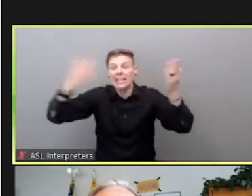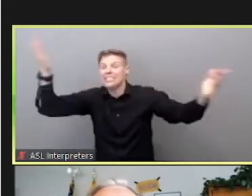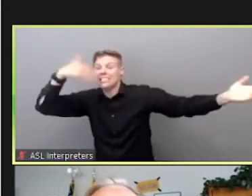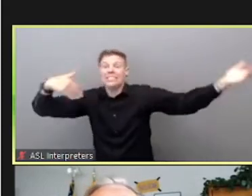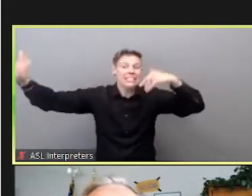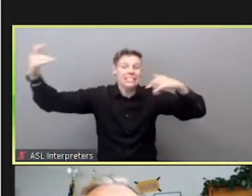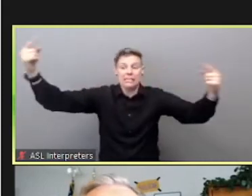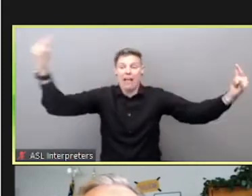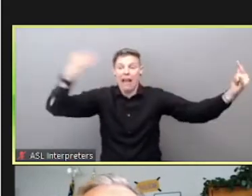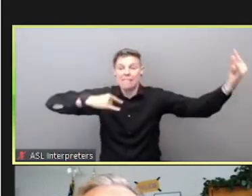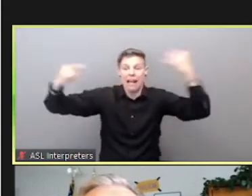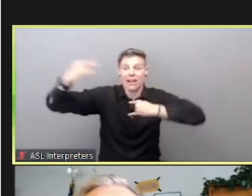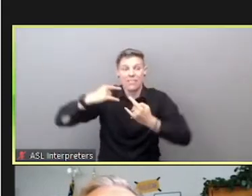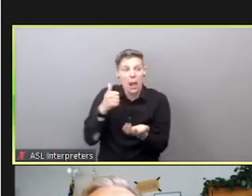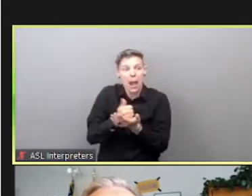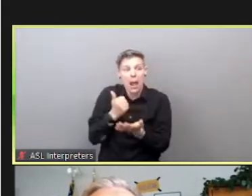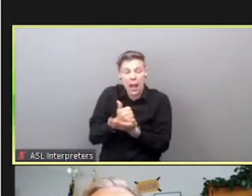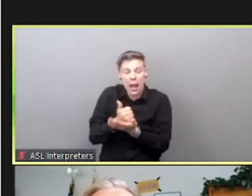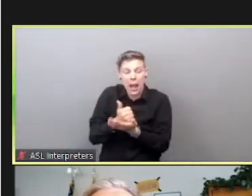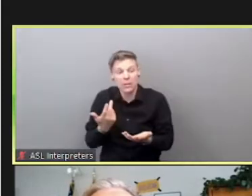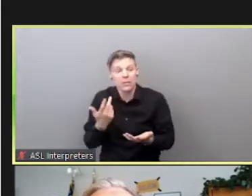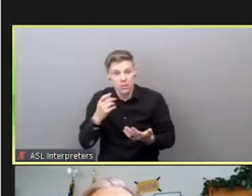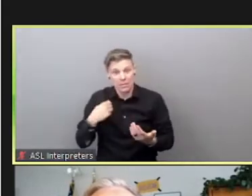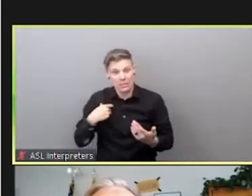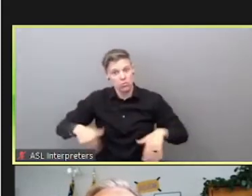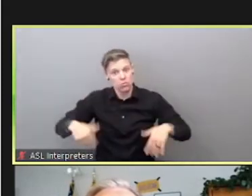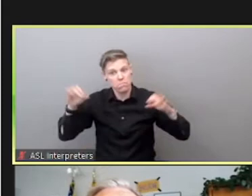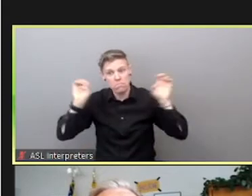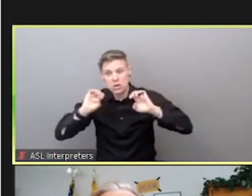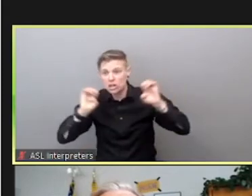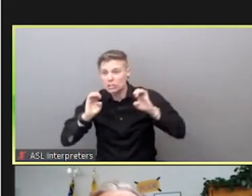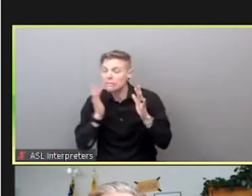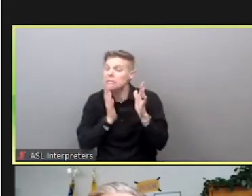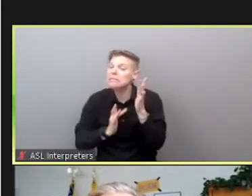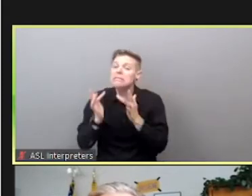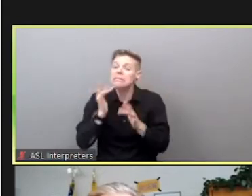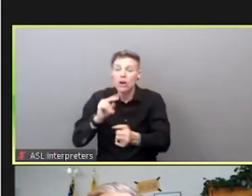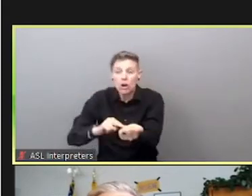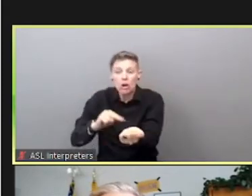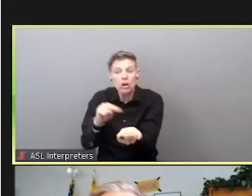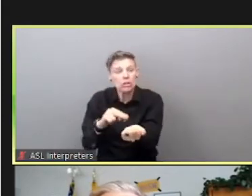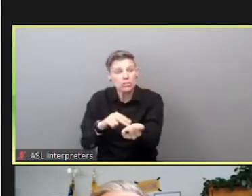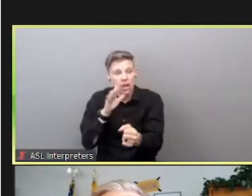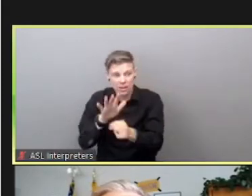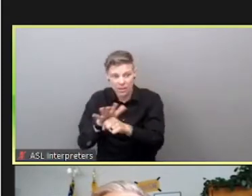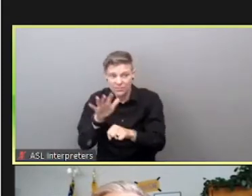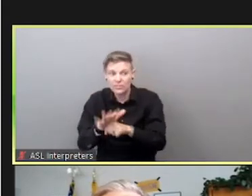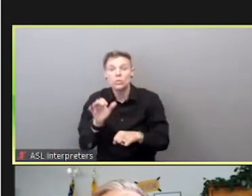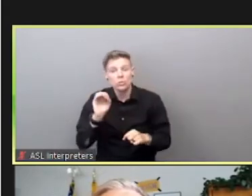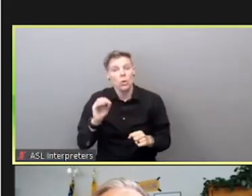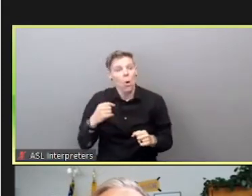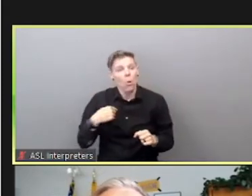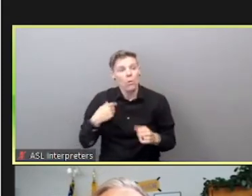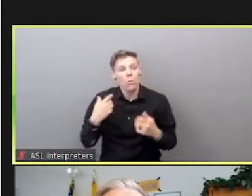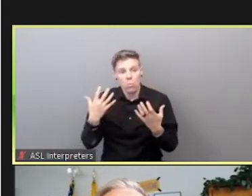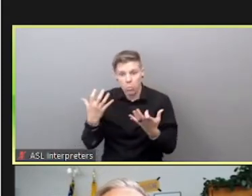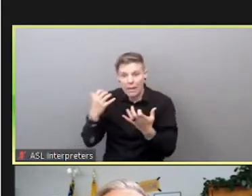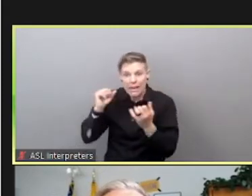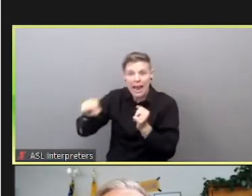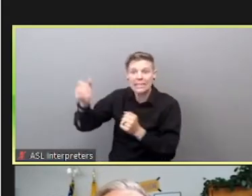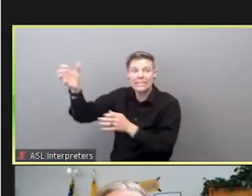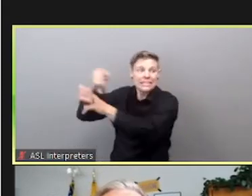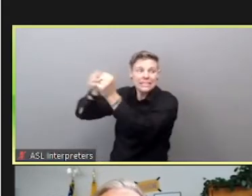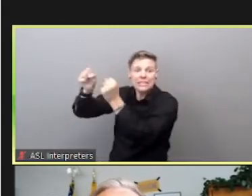is very, very lean right now. And so even the agencies we can contract with to bring new nurses don't really have a